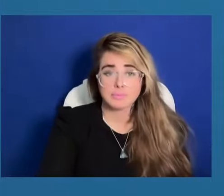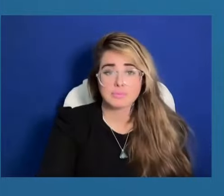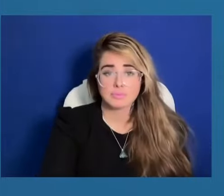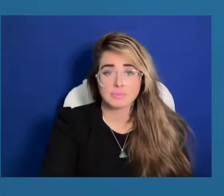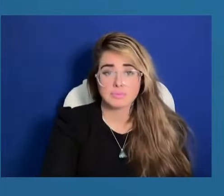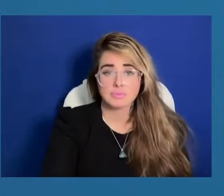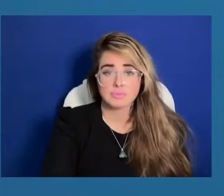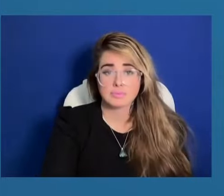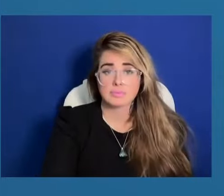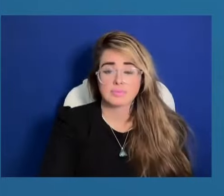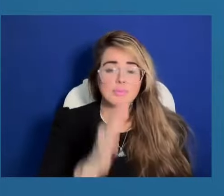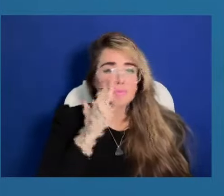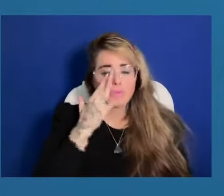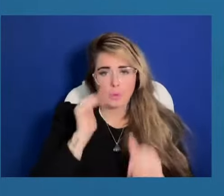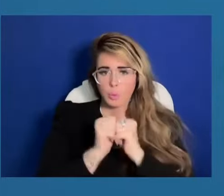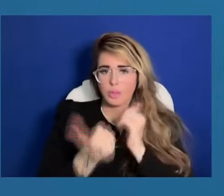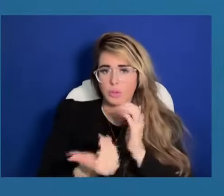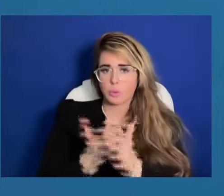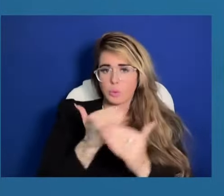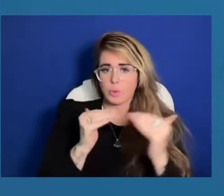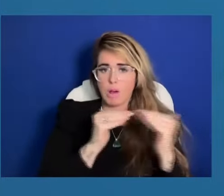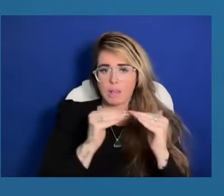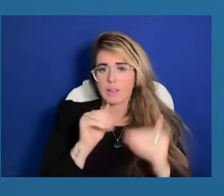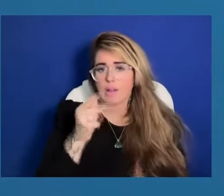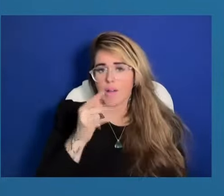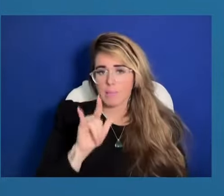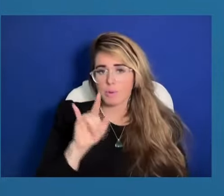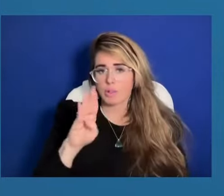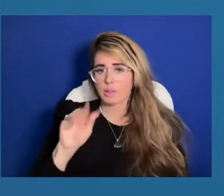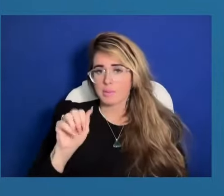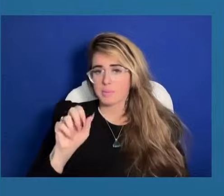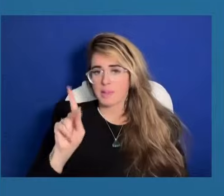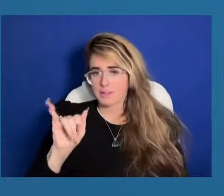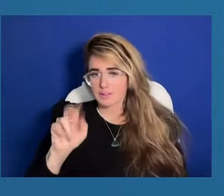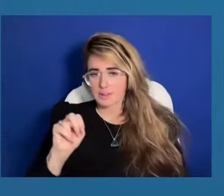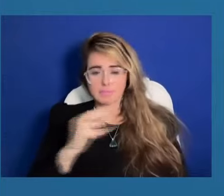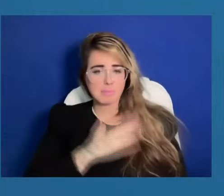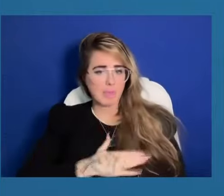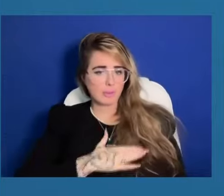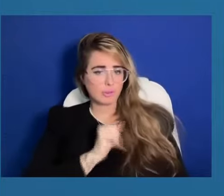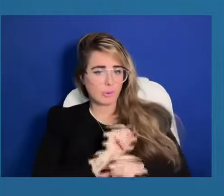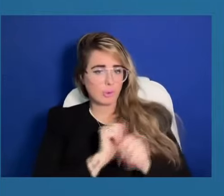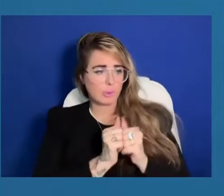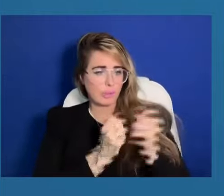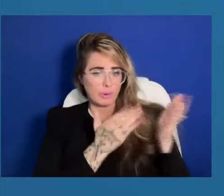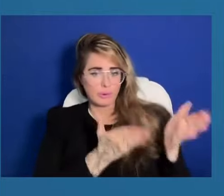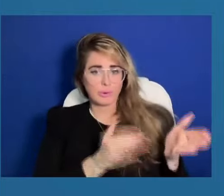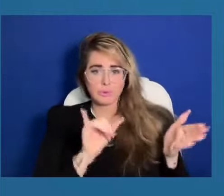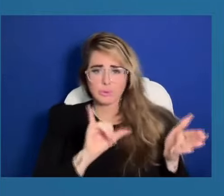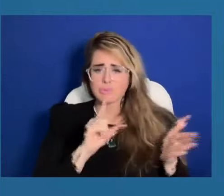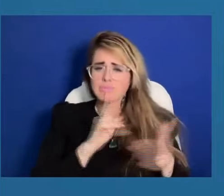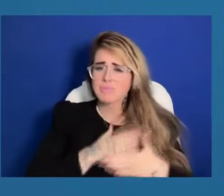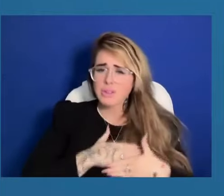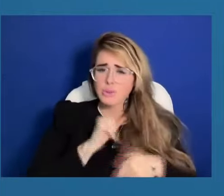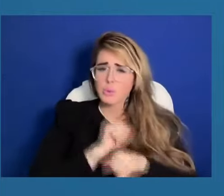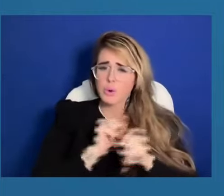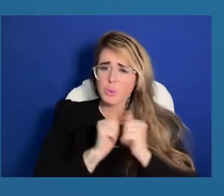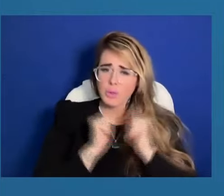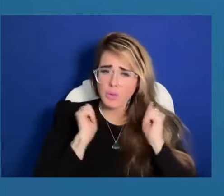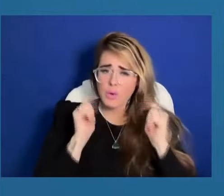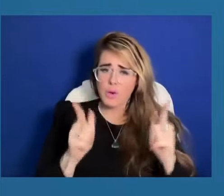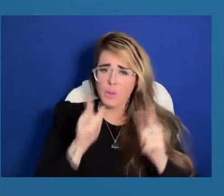with my new colleague, Senator April Baskin. It's a pleasure to be able to work with her. It's a pleasure to be able to work with all of the